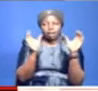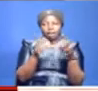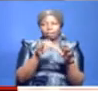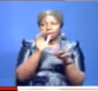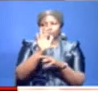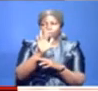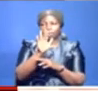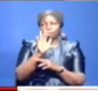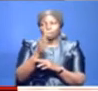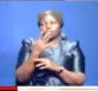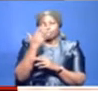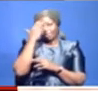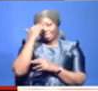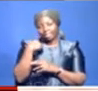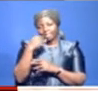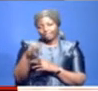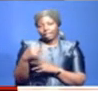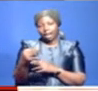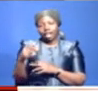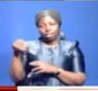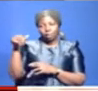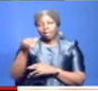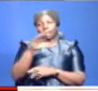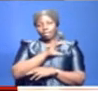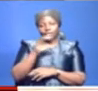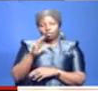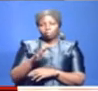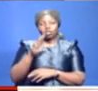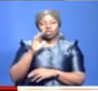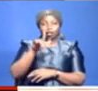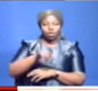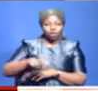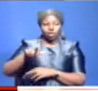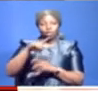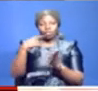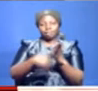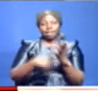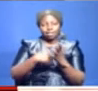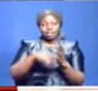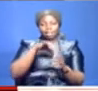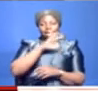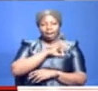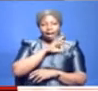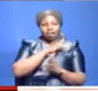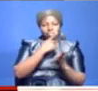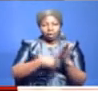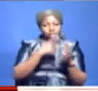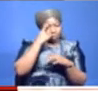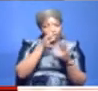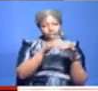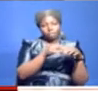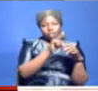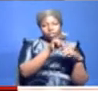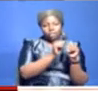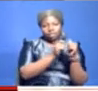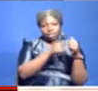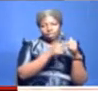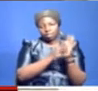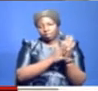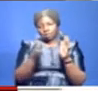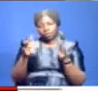Limited, of failure to pay the Commissioner of Domestic Taxes income tax for the company between 2016 and 2018.